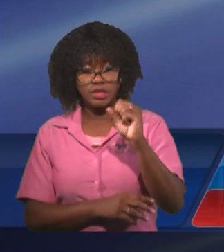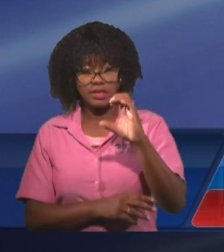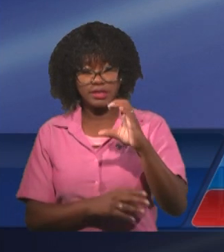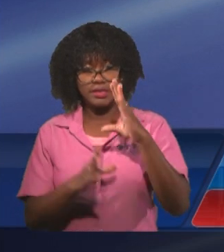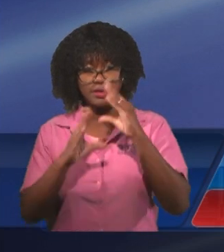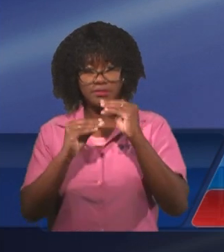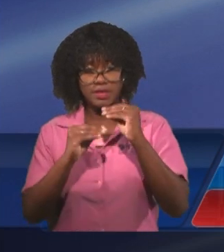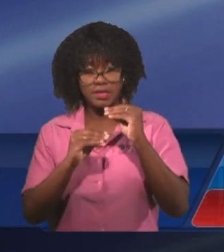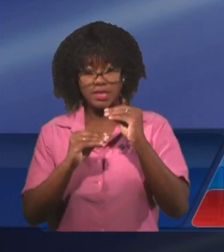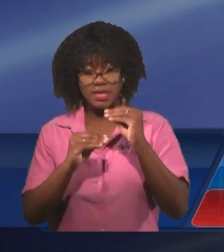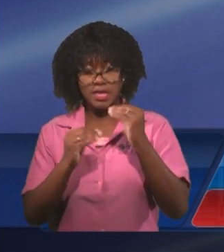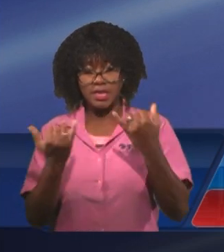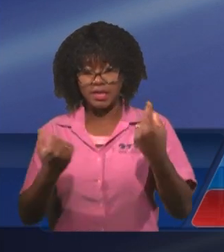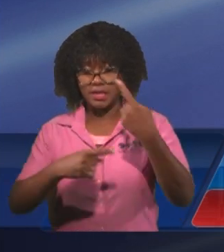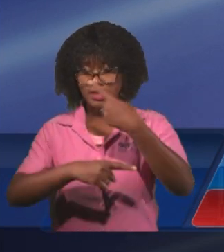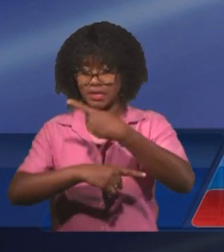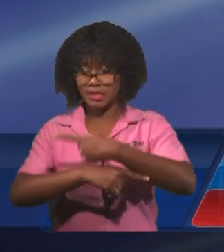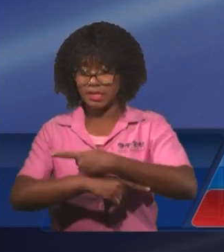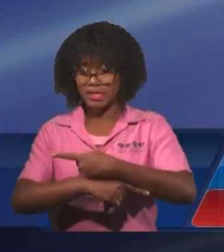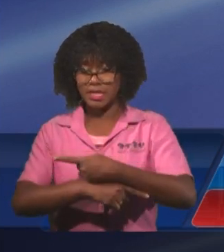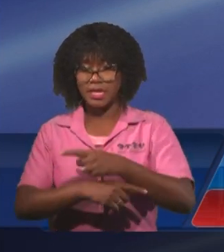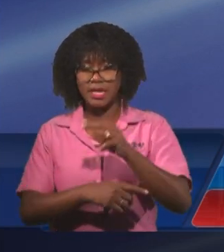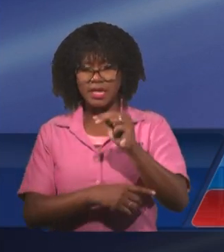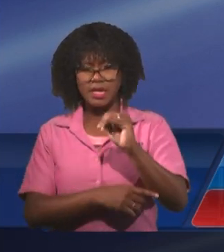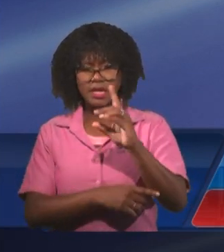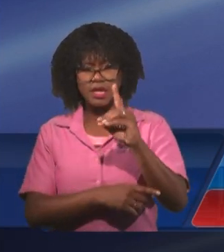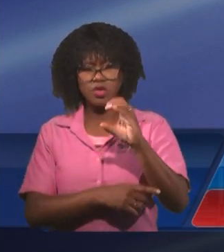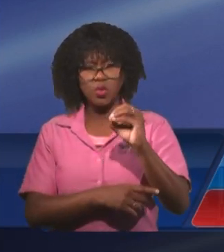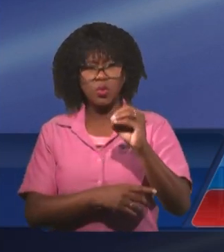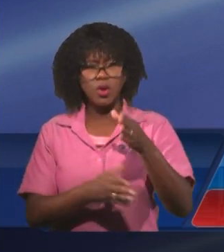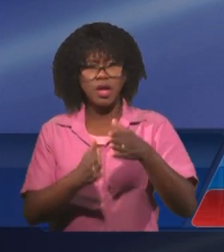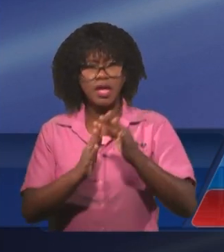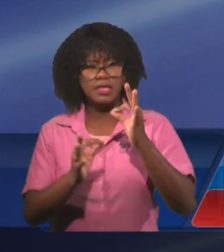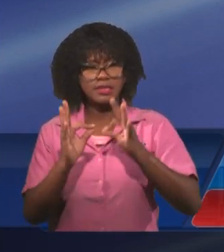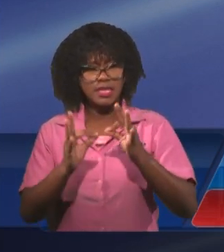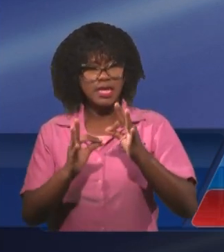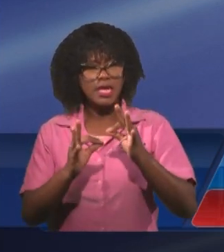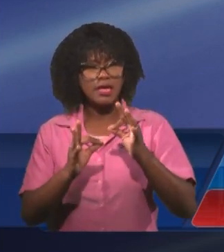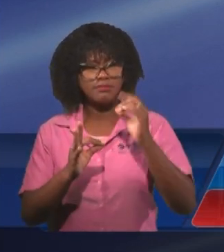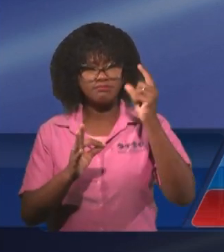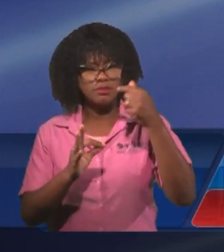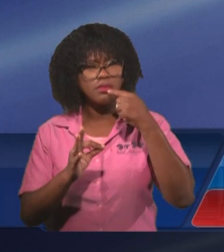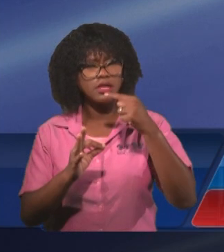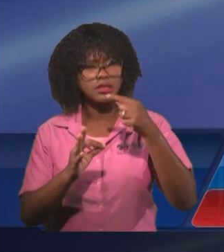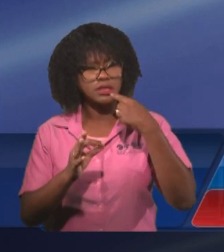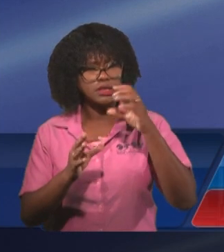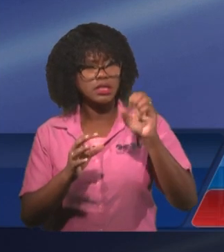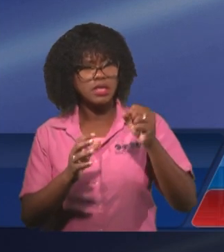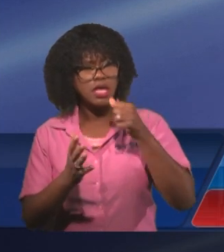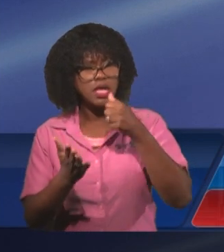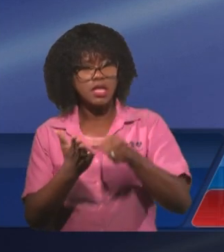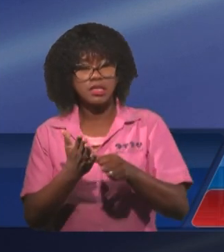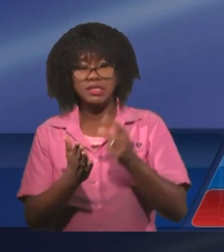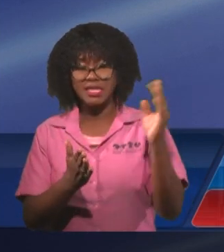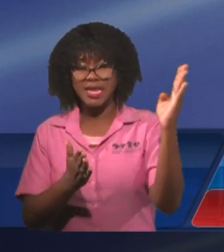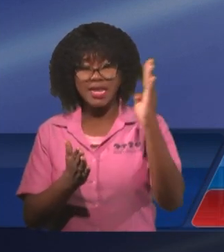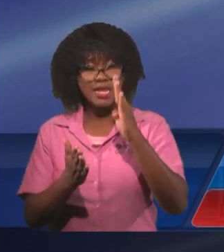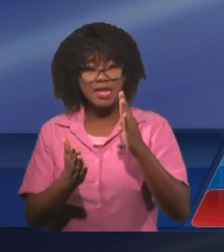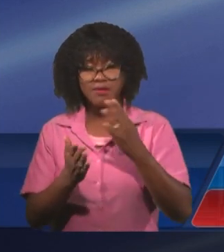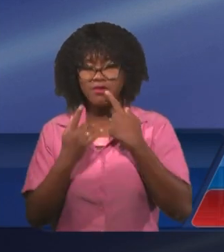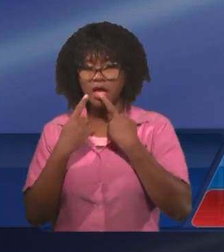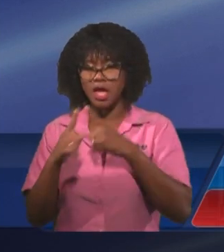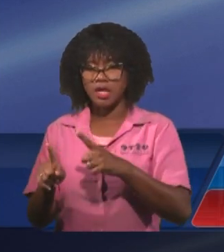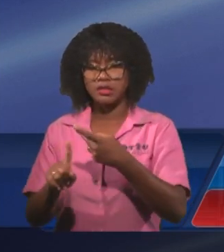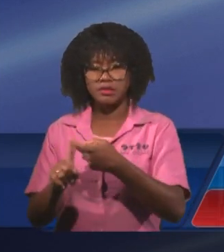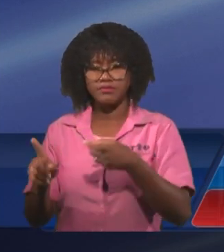on Thursday, officials at NIDCO were asked whether the letter was acknowledged. Chairman Herbert George said there was never a formal response from